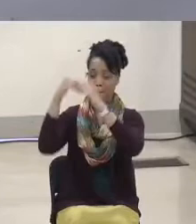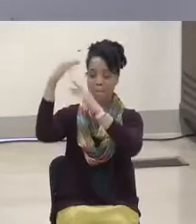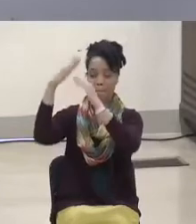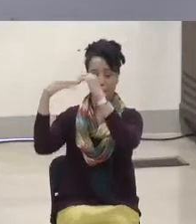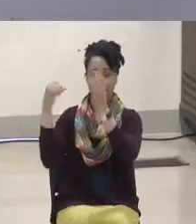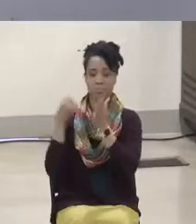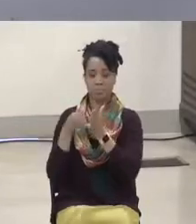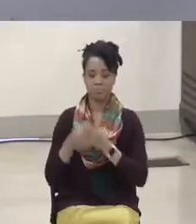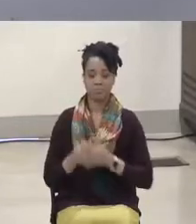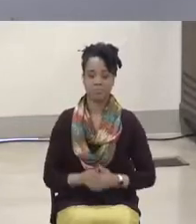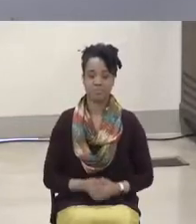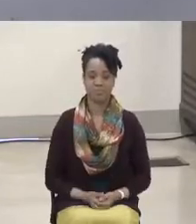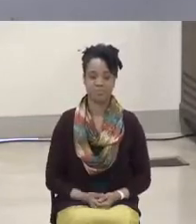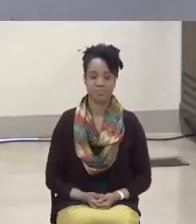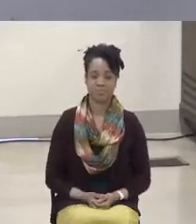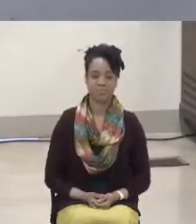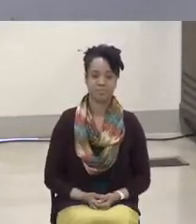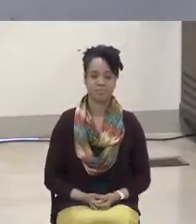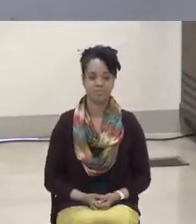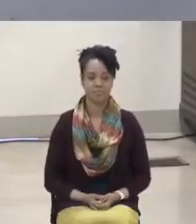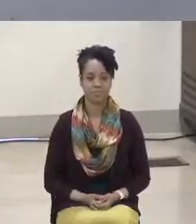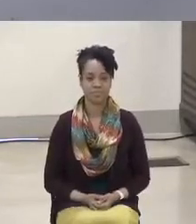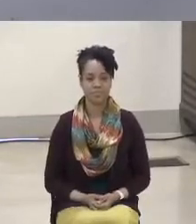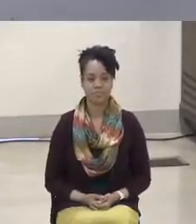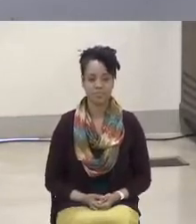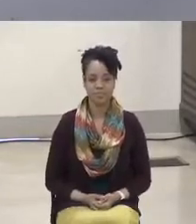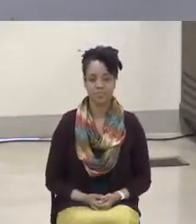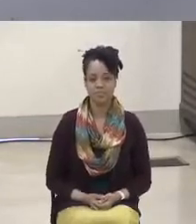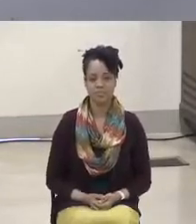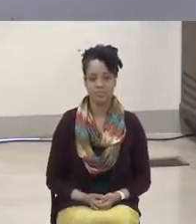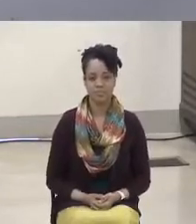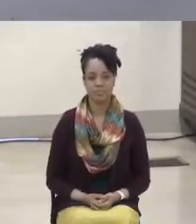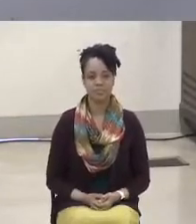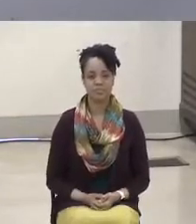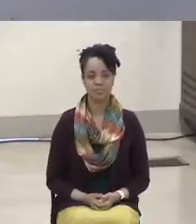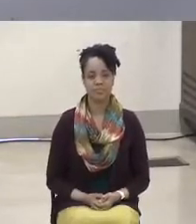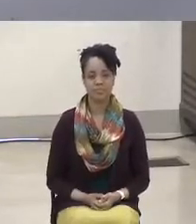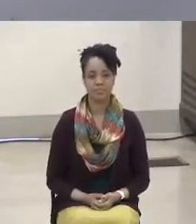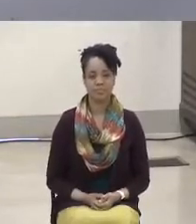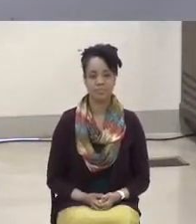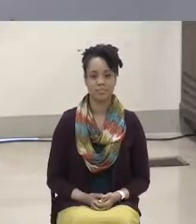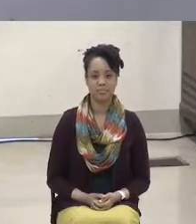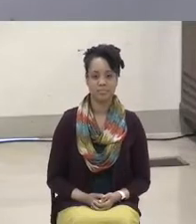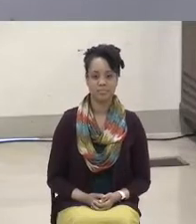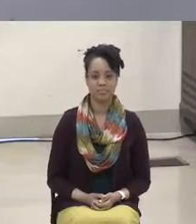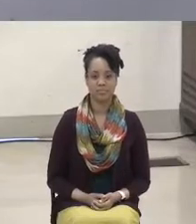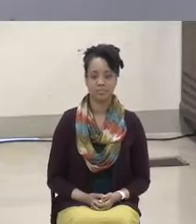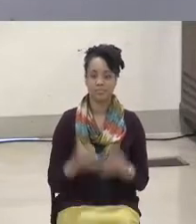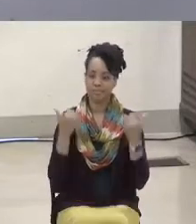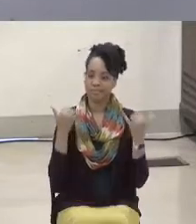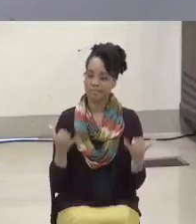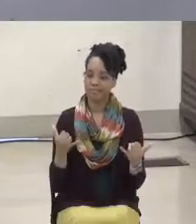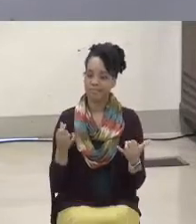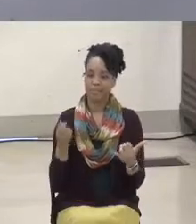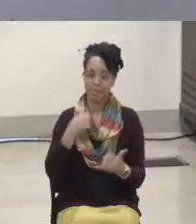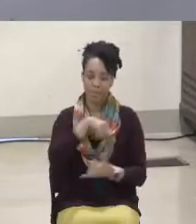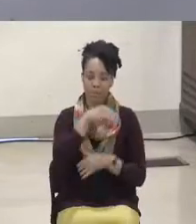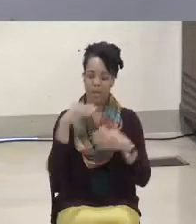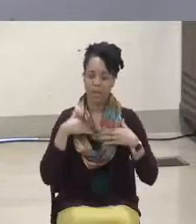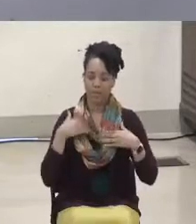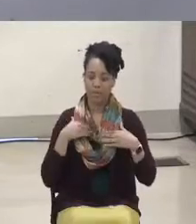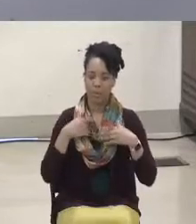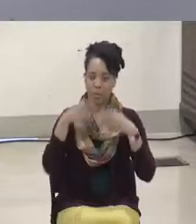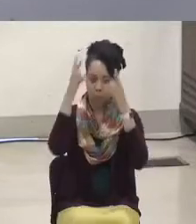Y se llamaba el templo de Salomón solamente porque él fue responsable de su construcción. Now we must